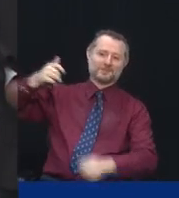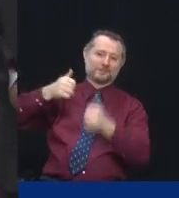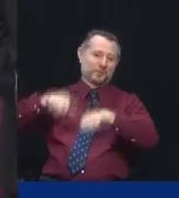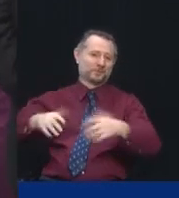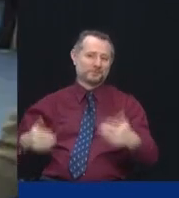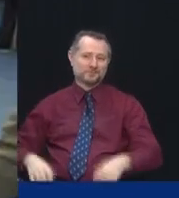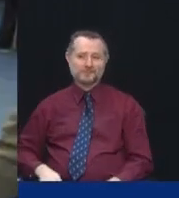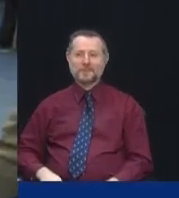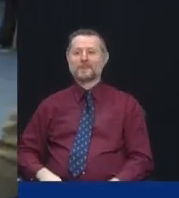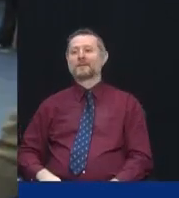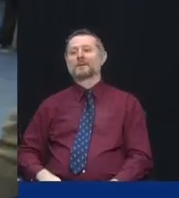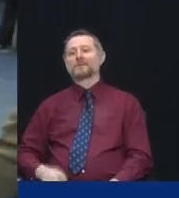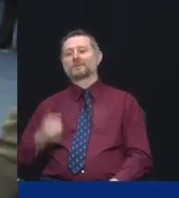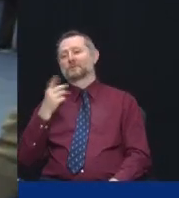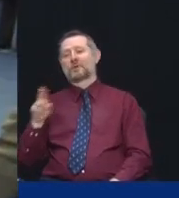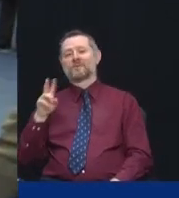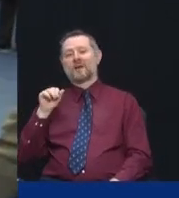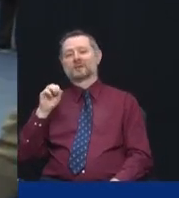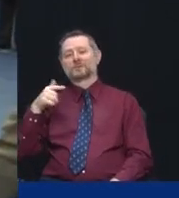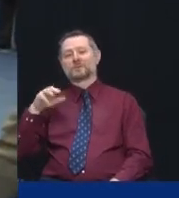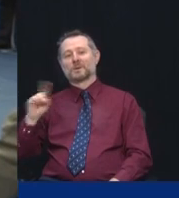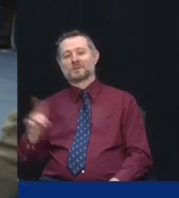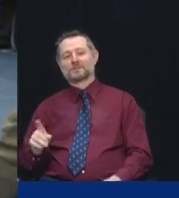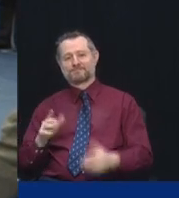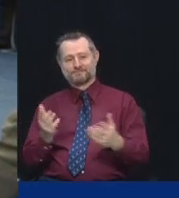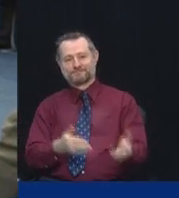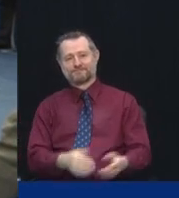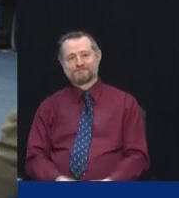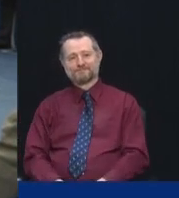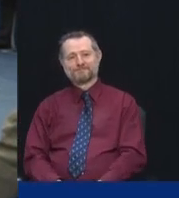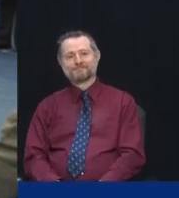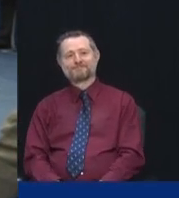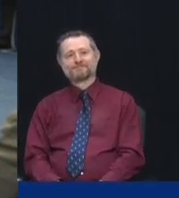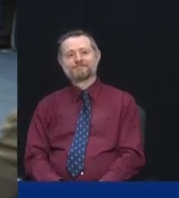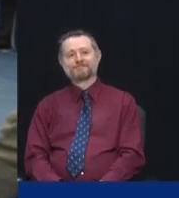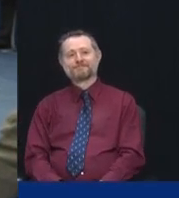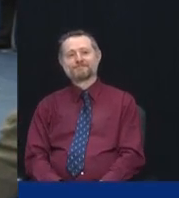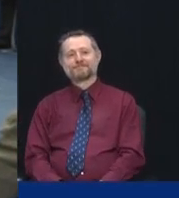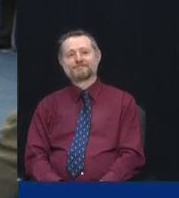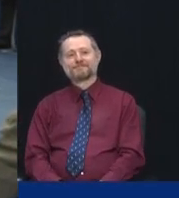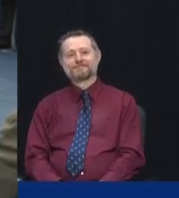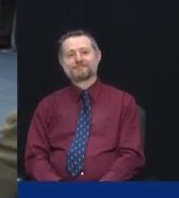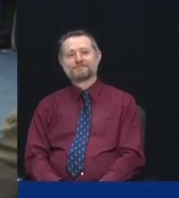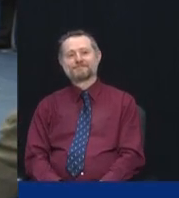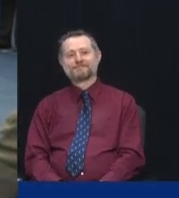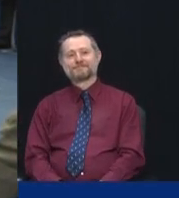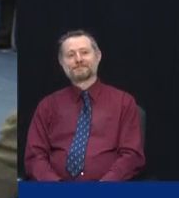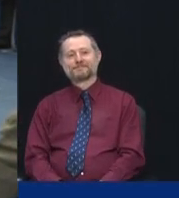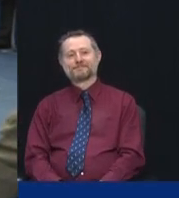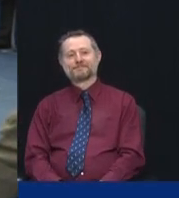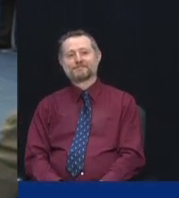Vasquez. Thank you.